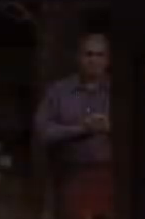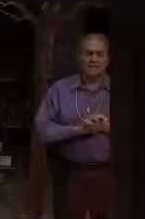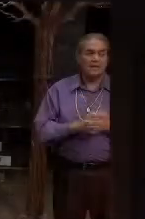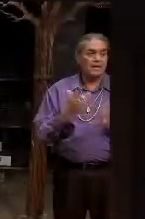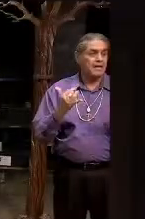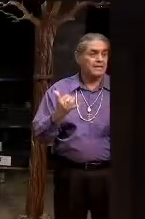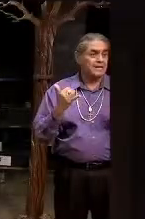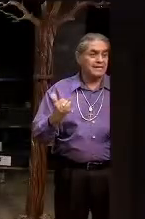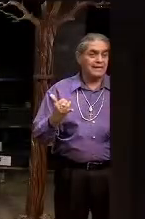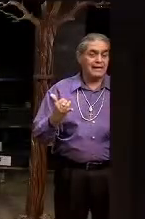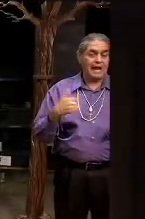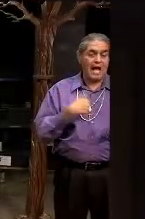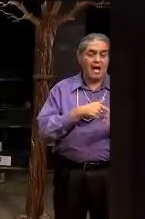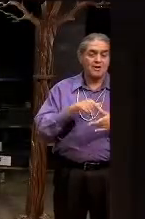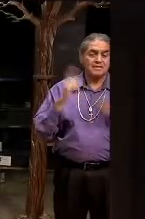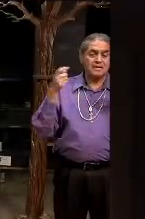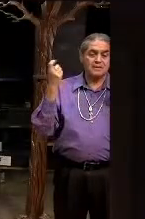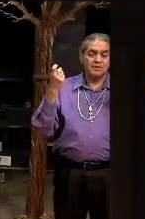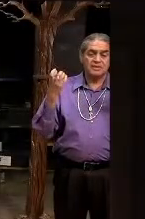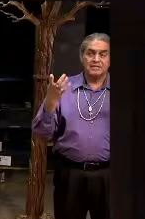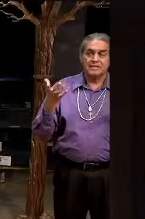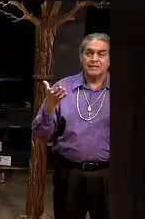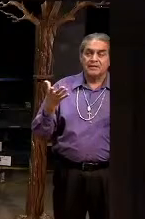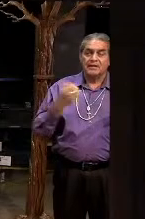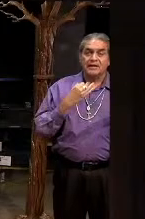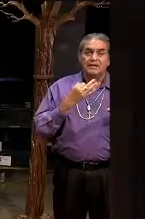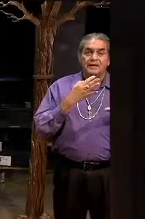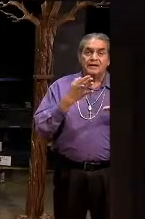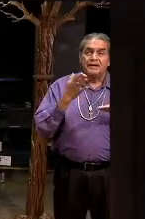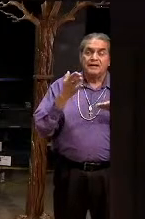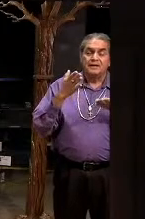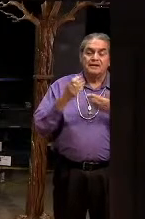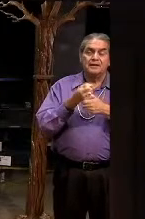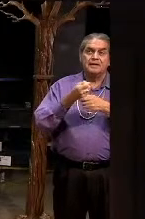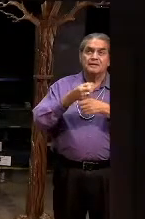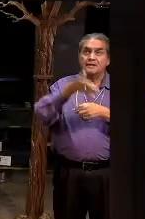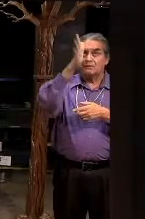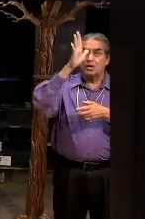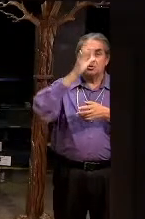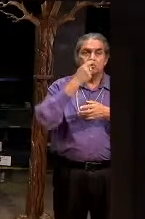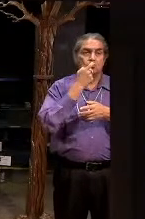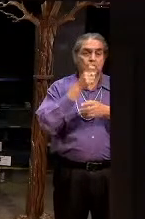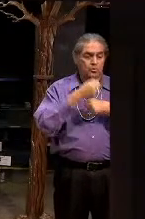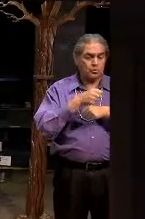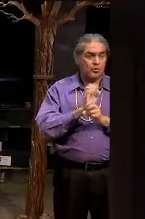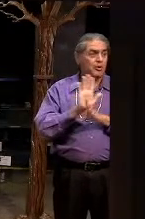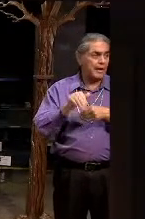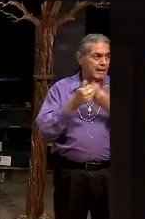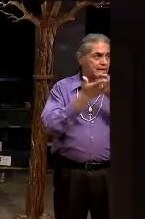Today, in our celebration and praise of the Father who created us,